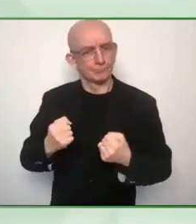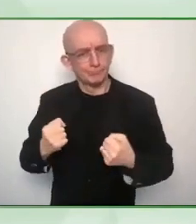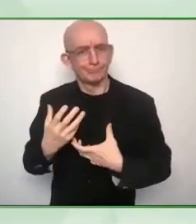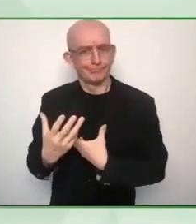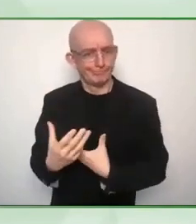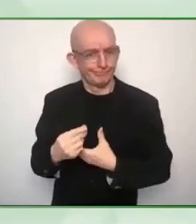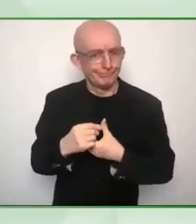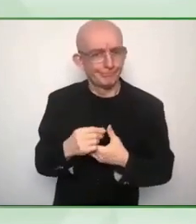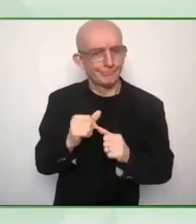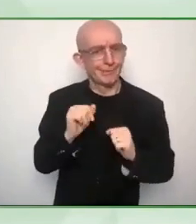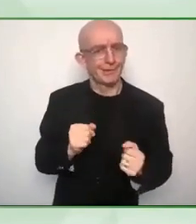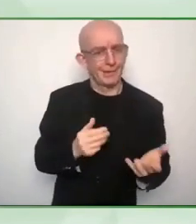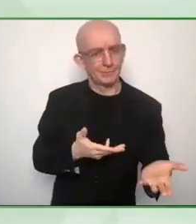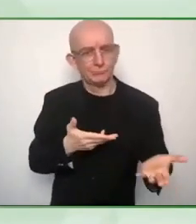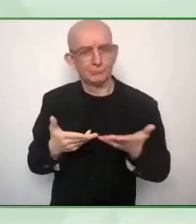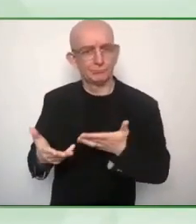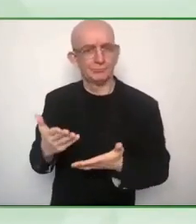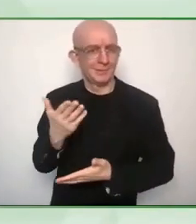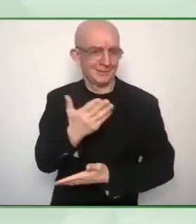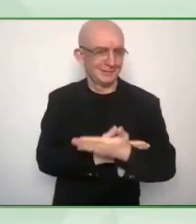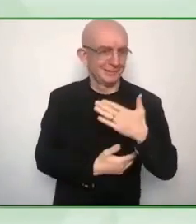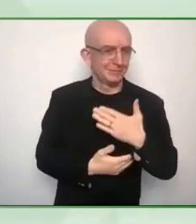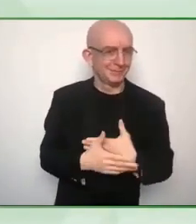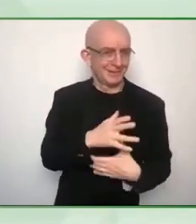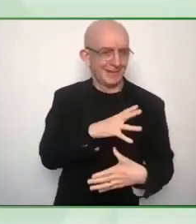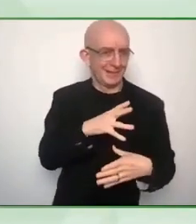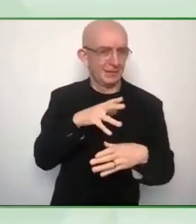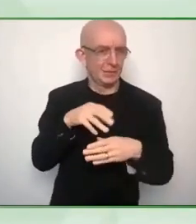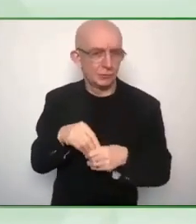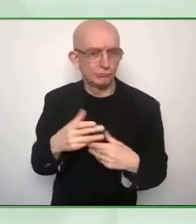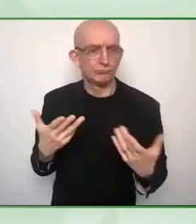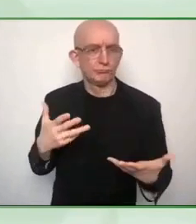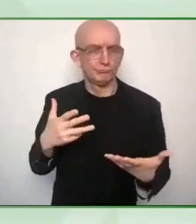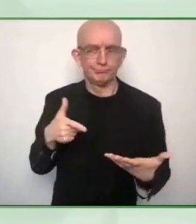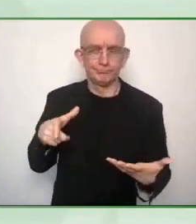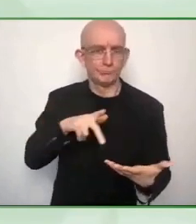serve persons with disabilities, including